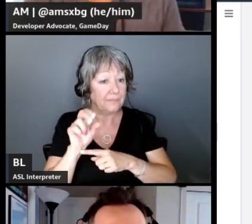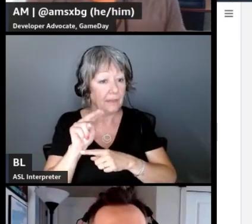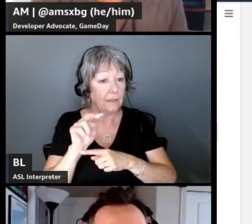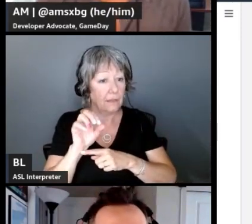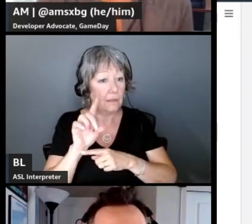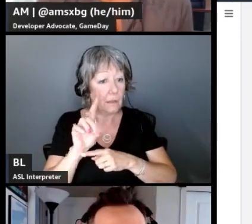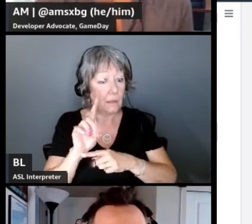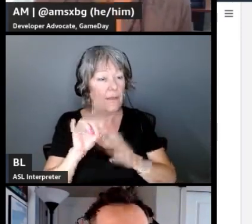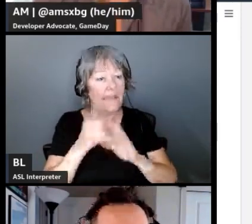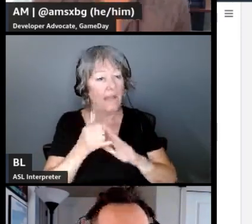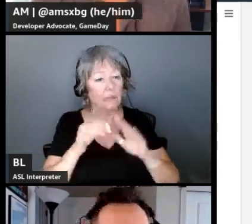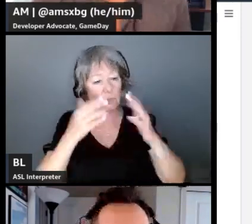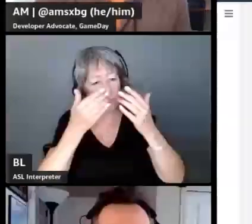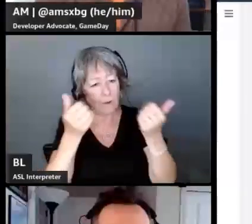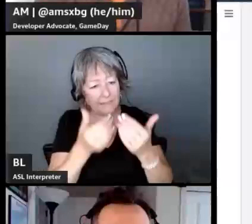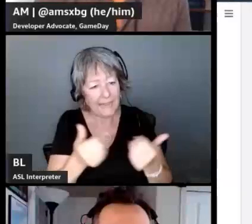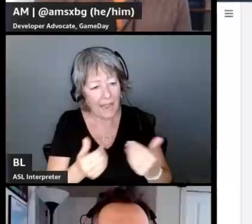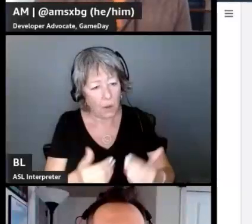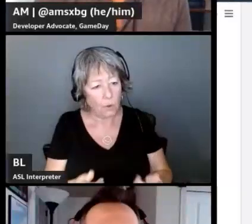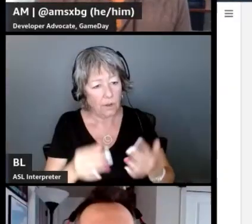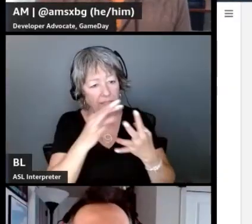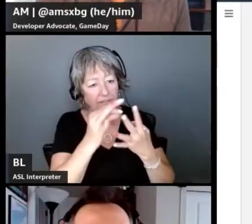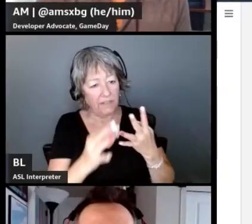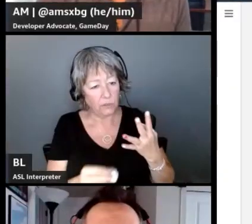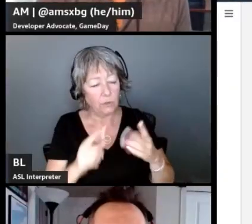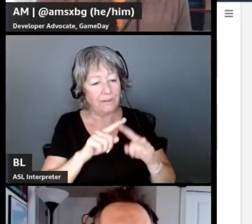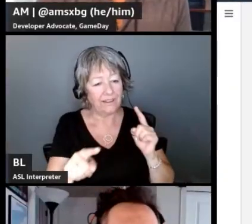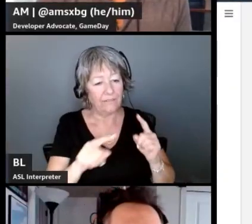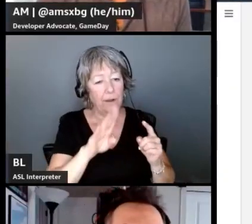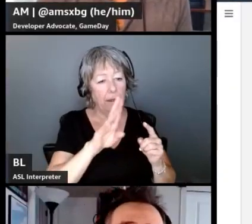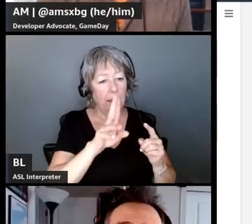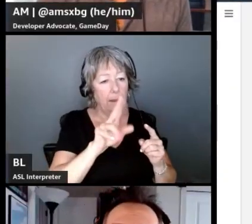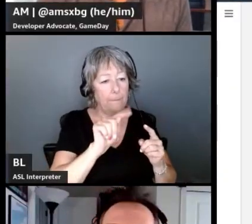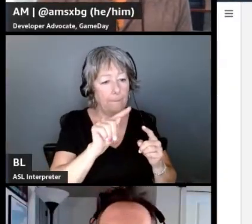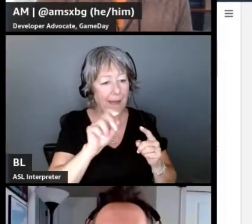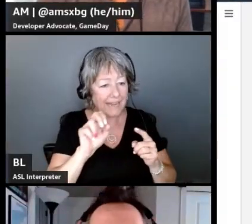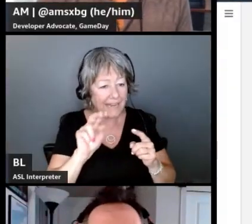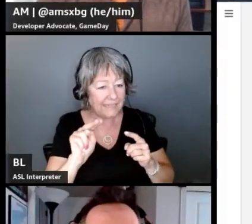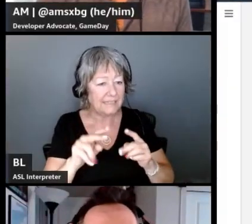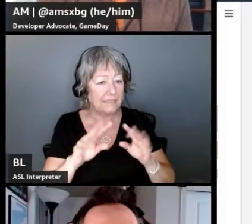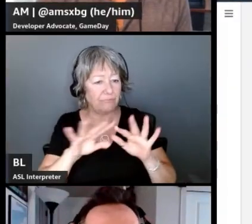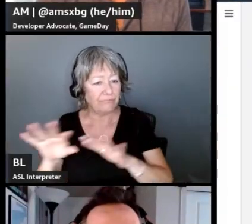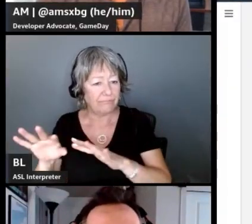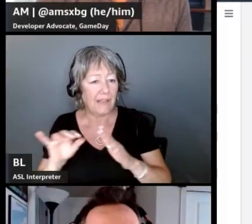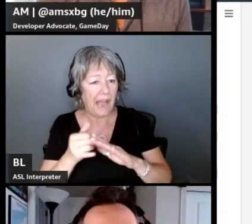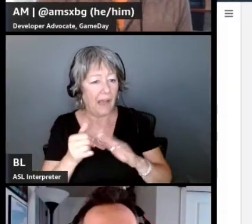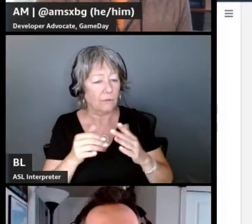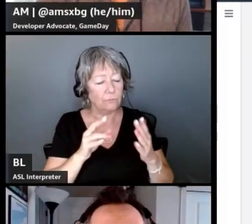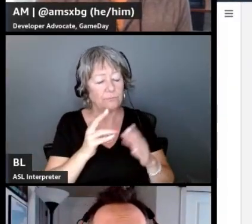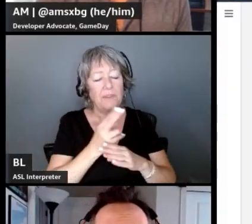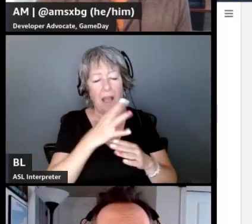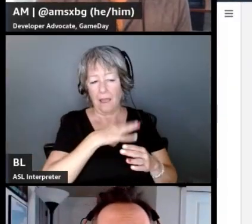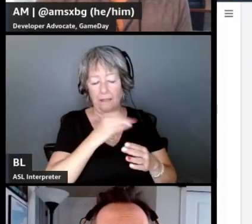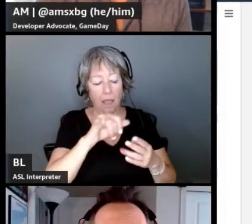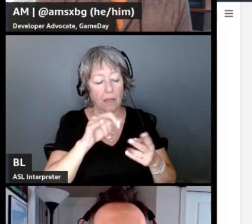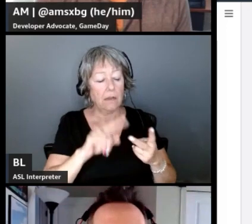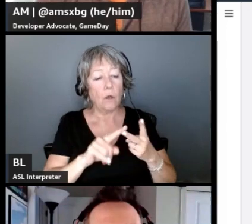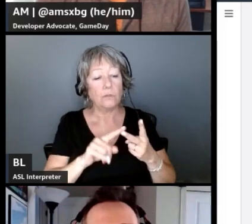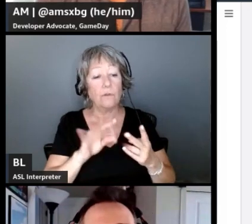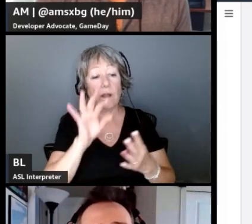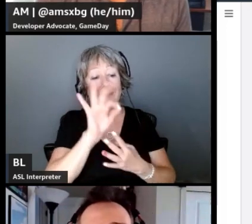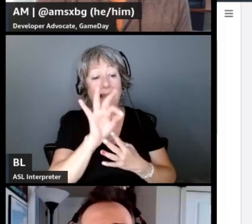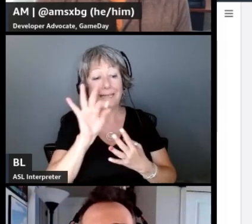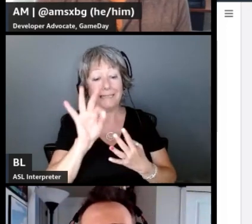like features and different radio buttons and stuff we have in there. I'm going to start using that. And also highlighting going from 99.9